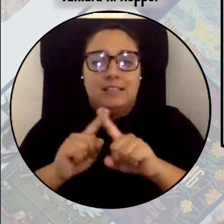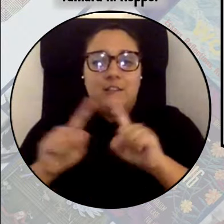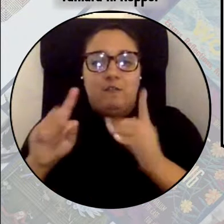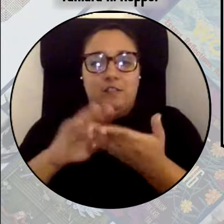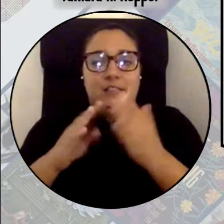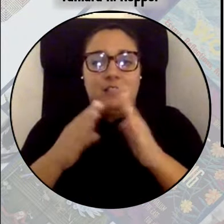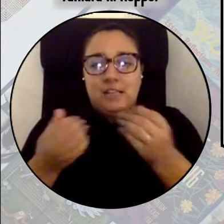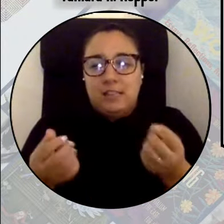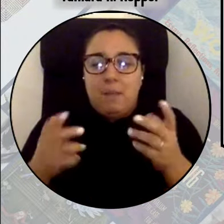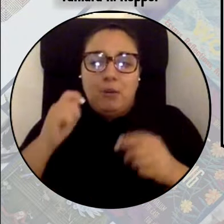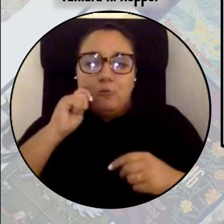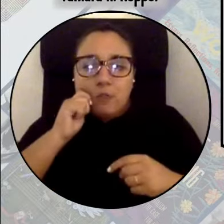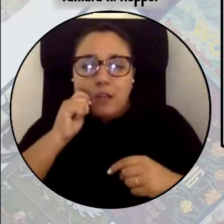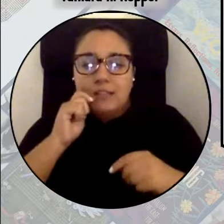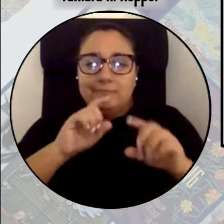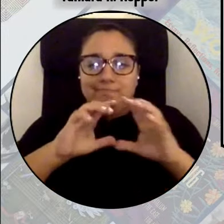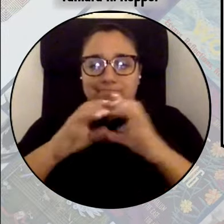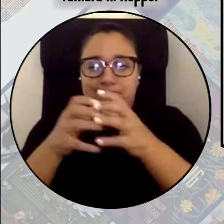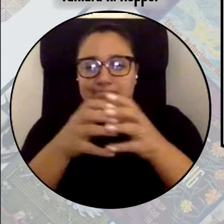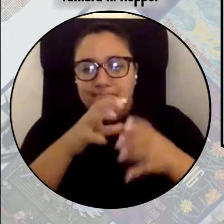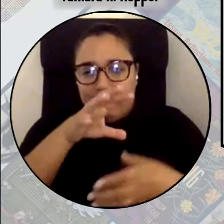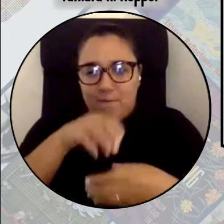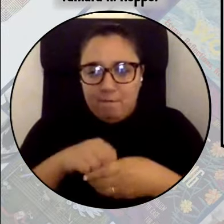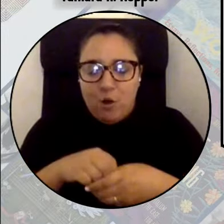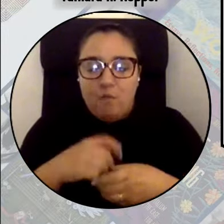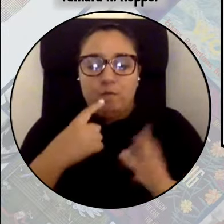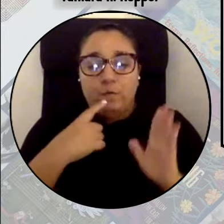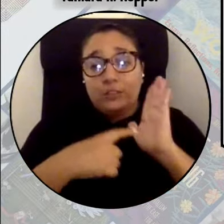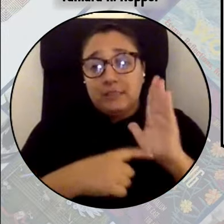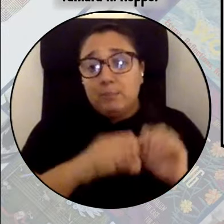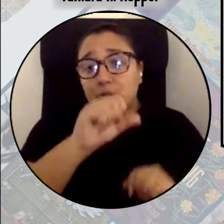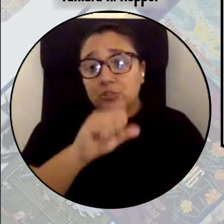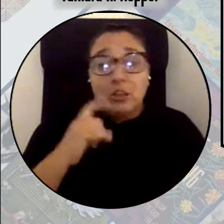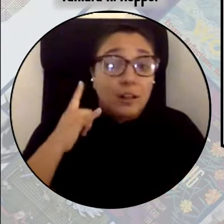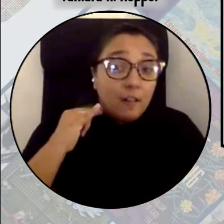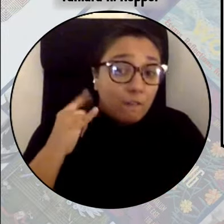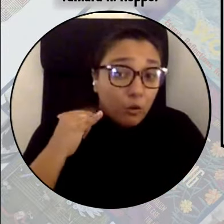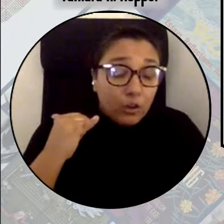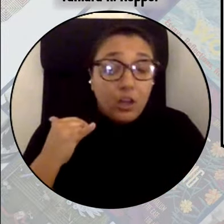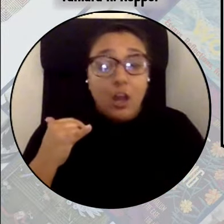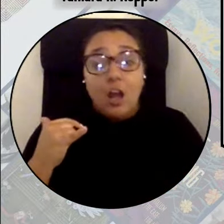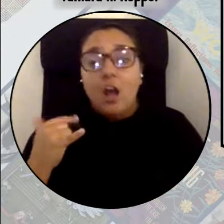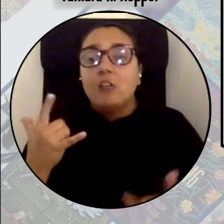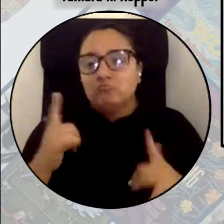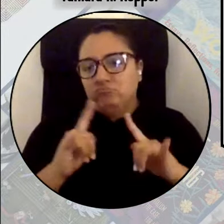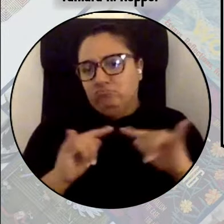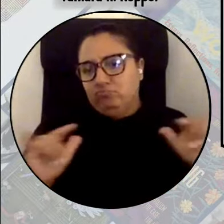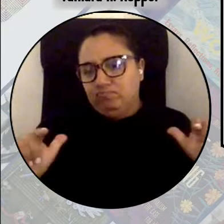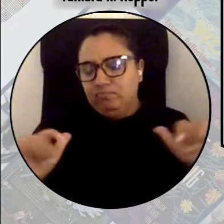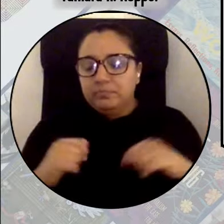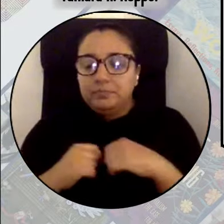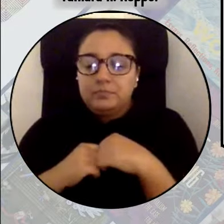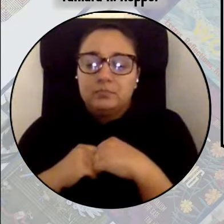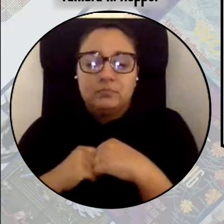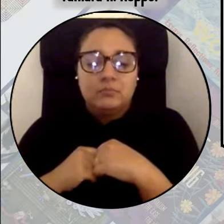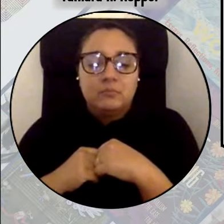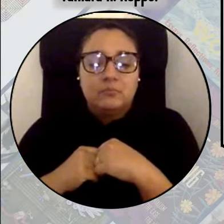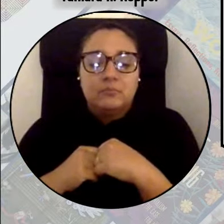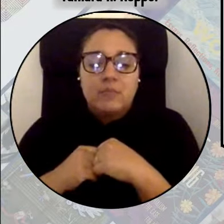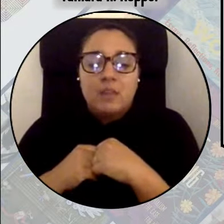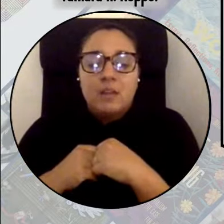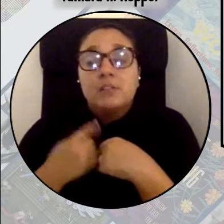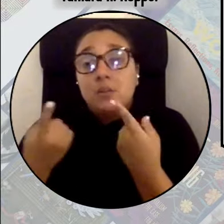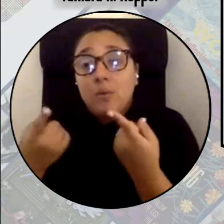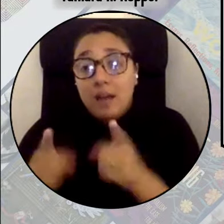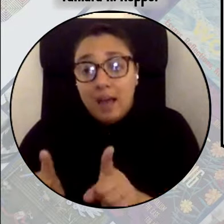right? In Southern California, for example, and so forth. And so what happened was you